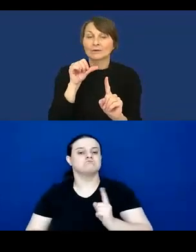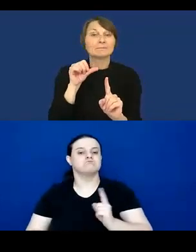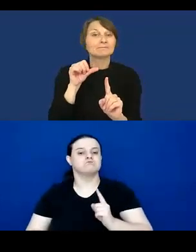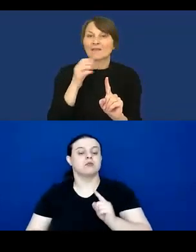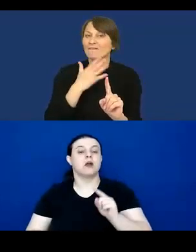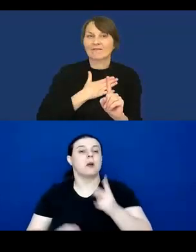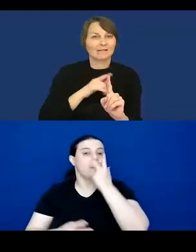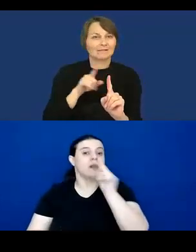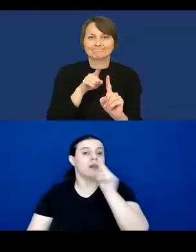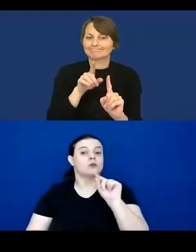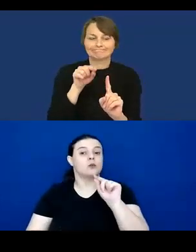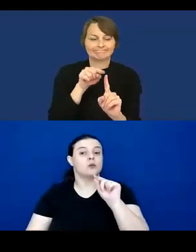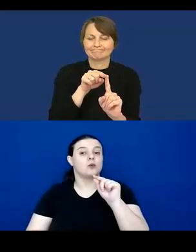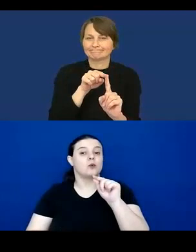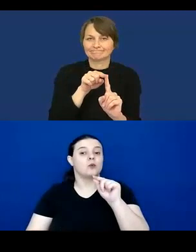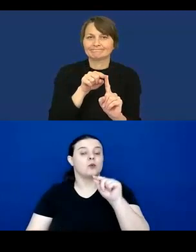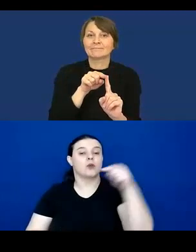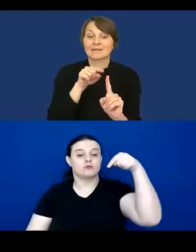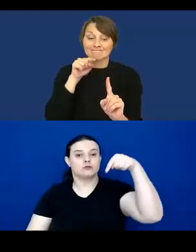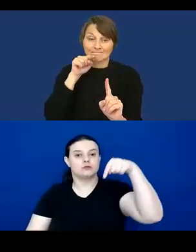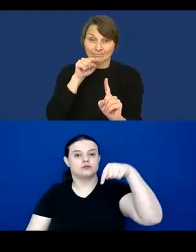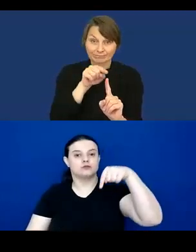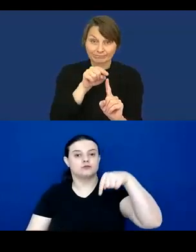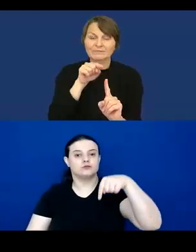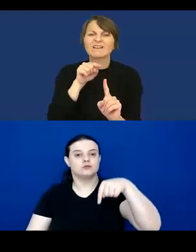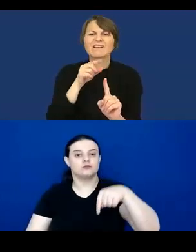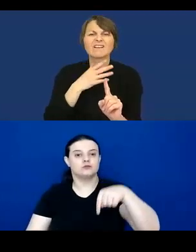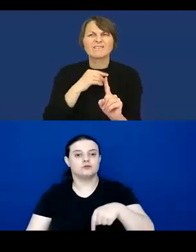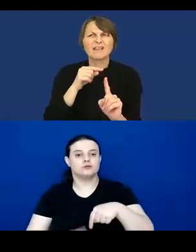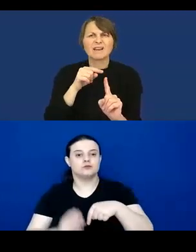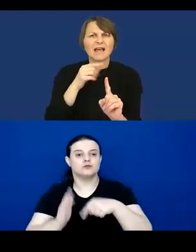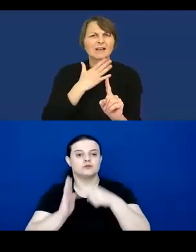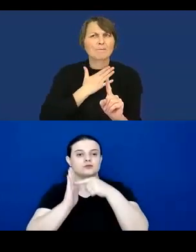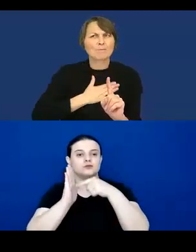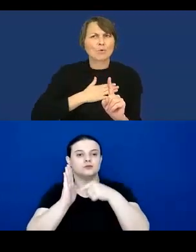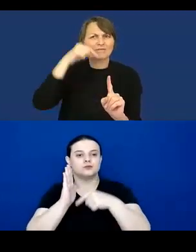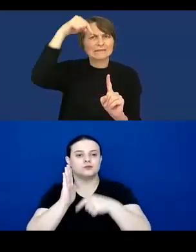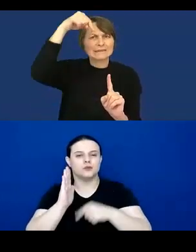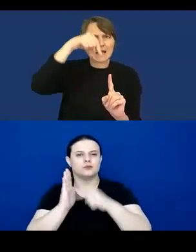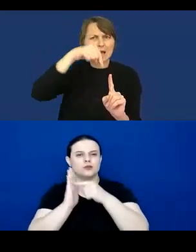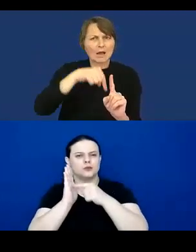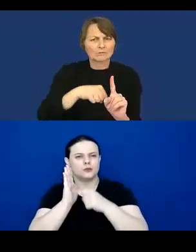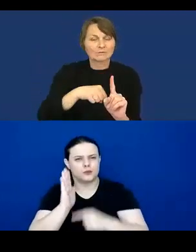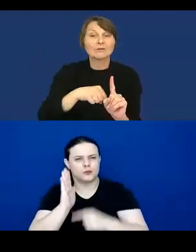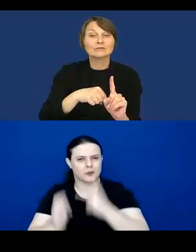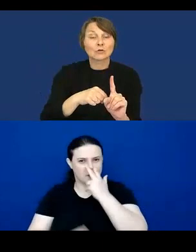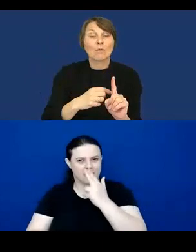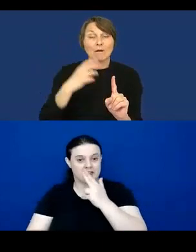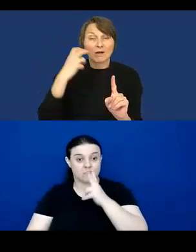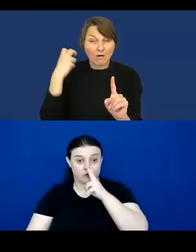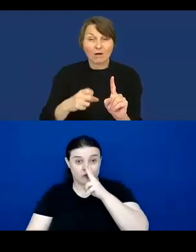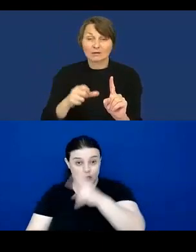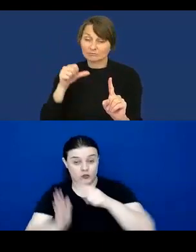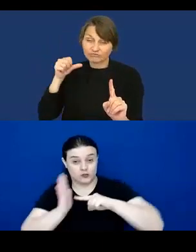perceive is that it feels like a downward movement. So high intensity, it could be a